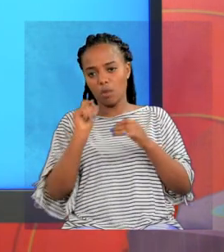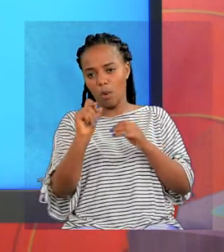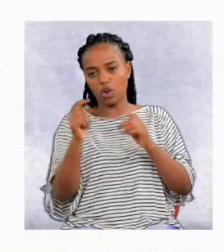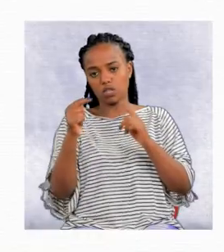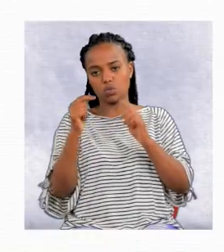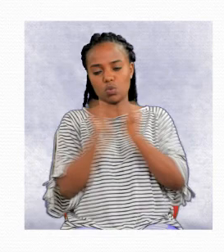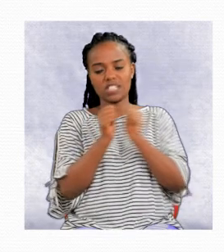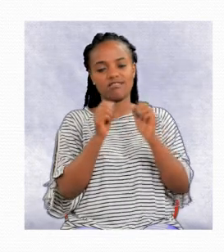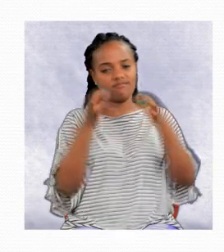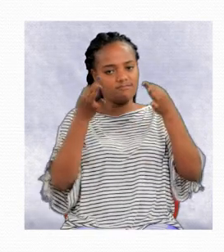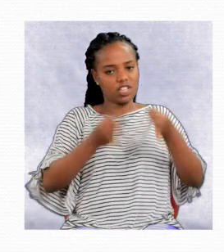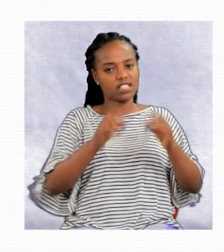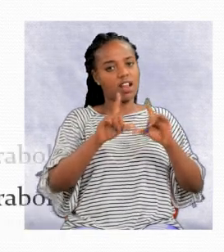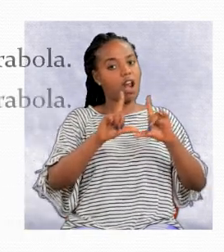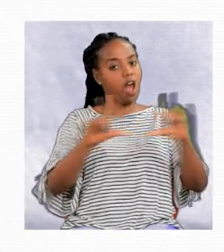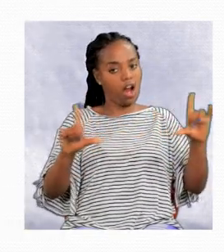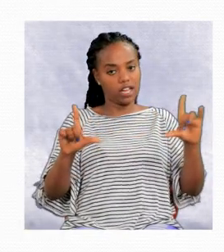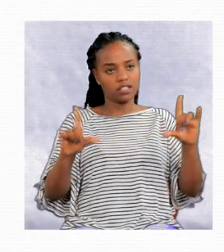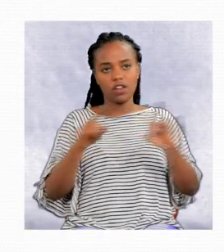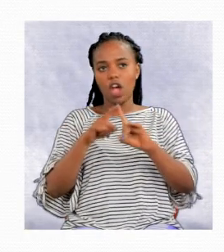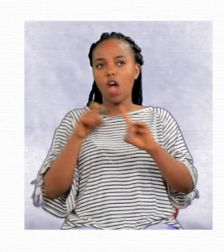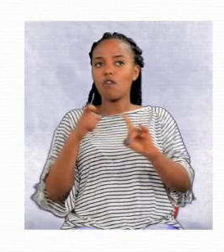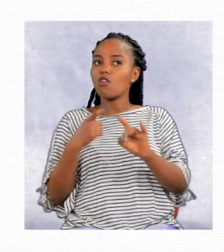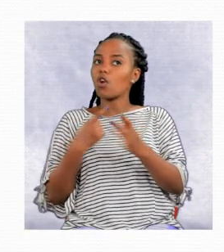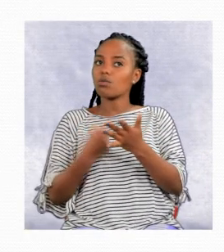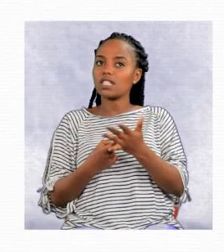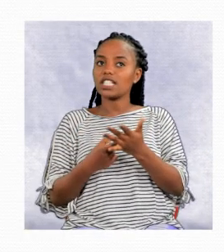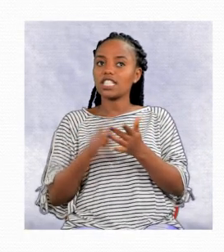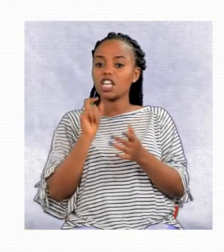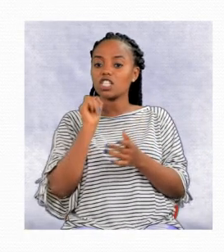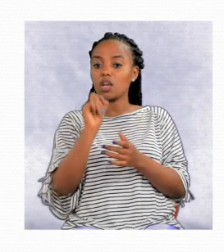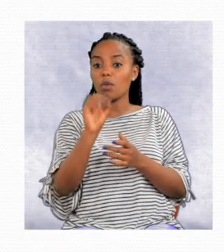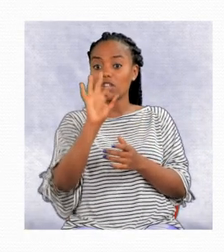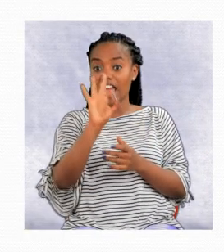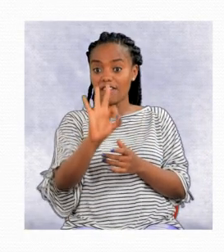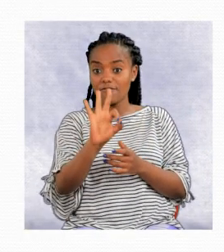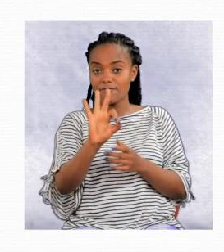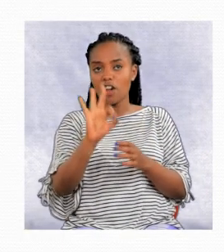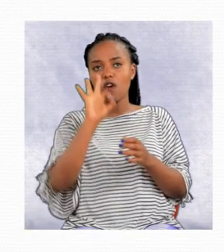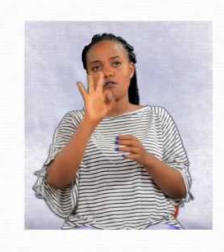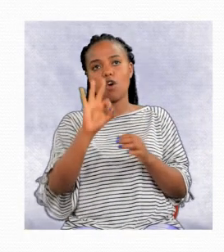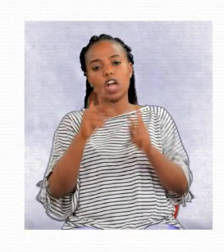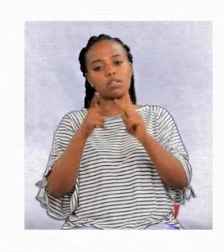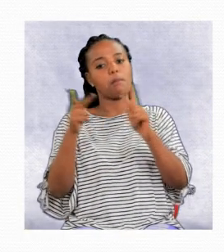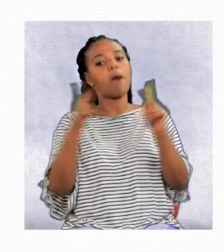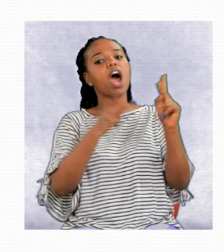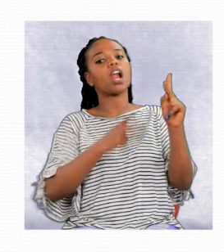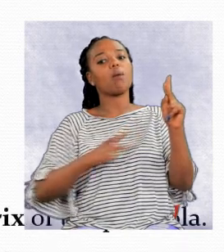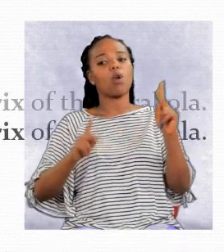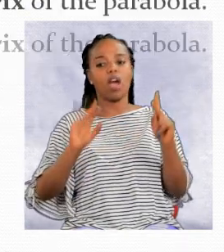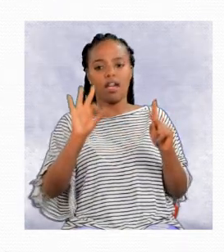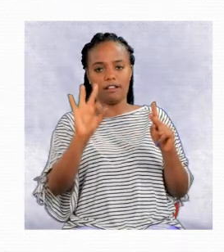line. So from this, the point F is this, the focus of the parabola,